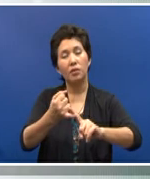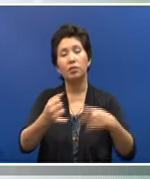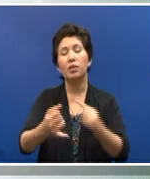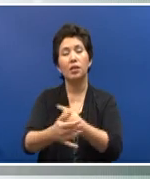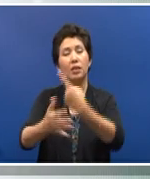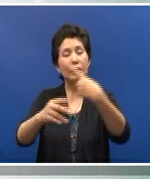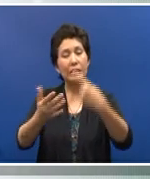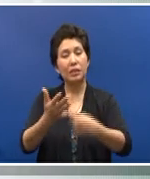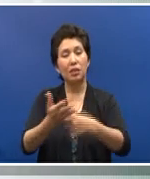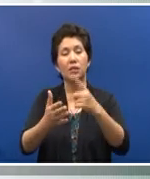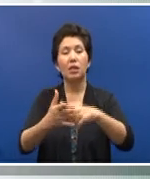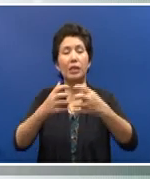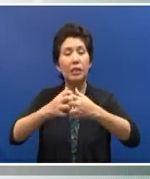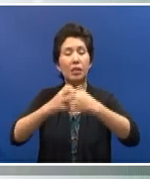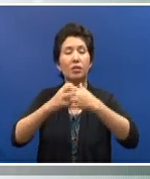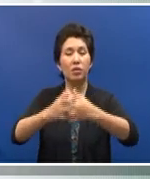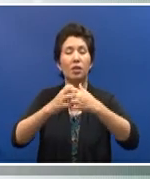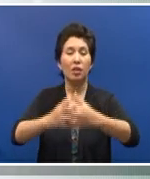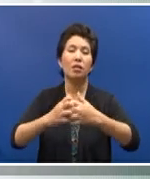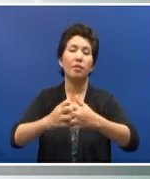have discussed about the industrialization.